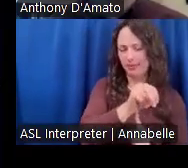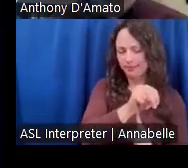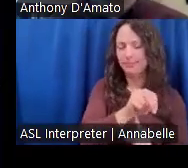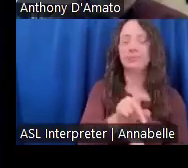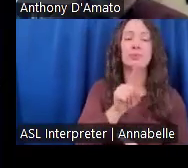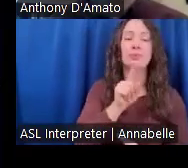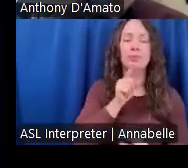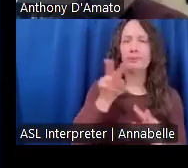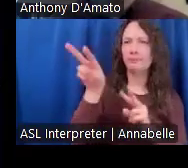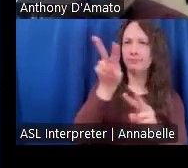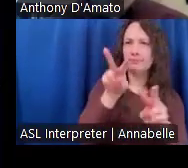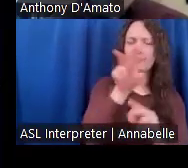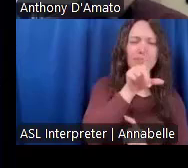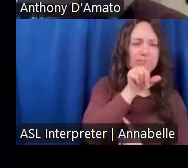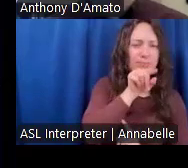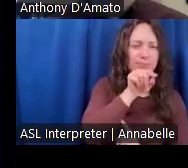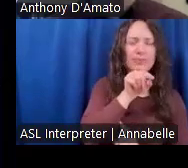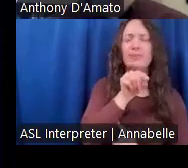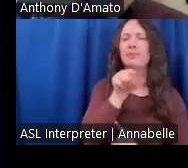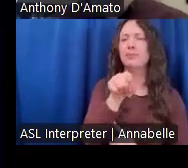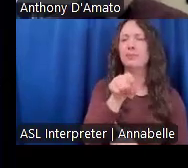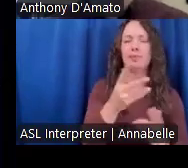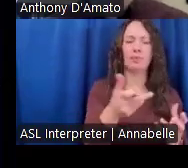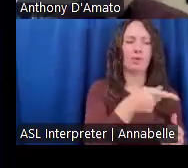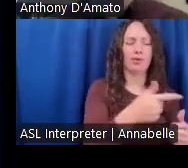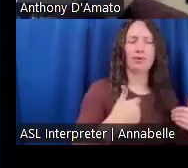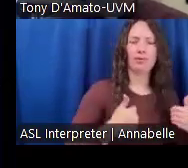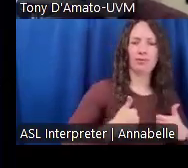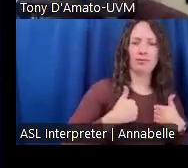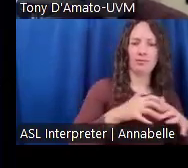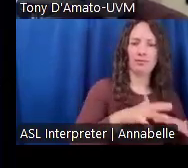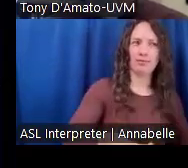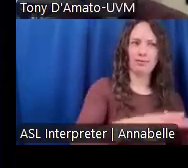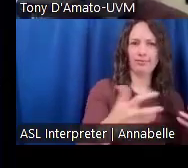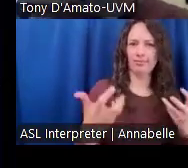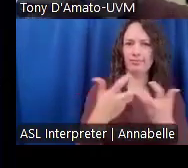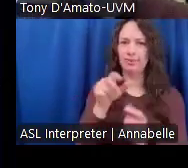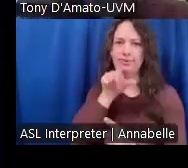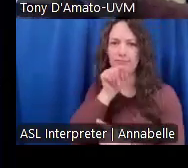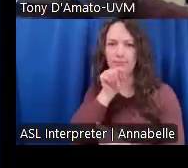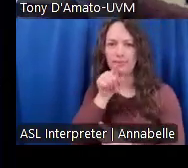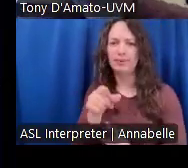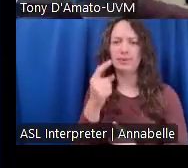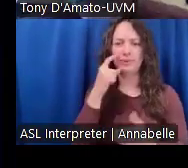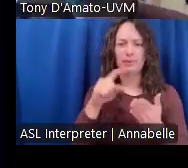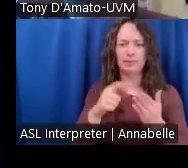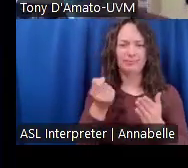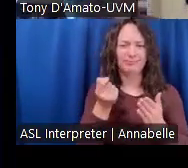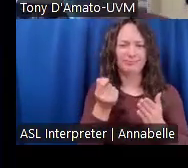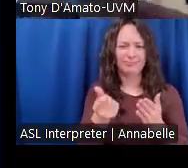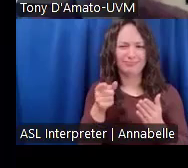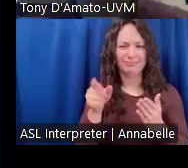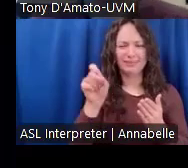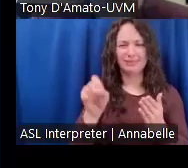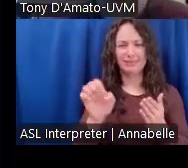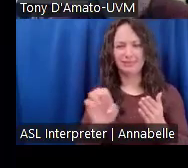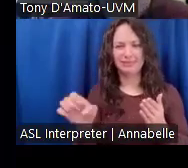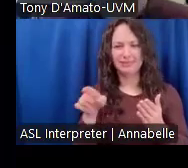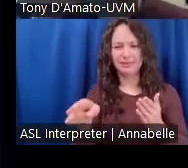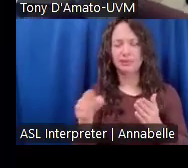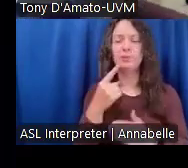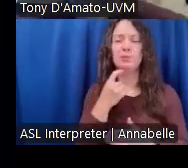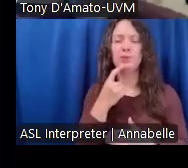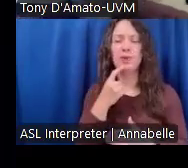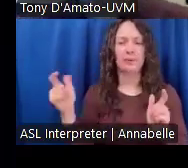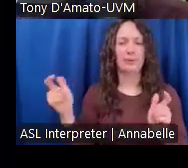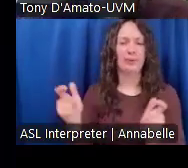benefiting Bachman sparrow, may not be doing quite enough through much of the southeast, with the red indicating declining trends over much of the range. So